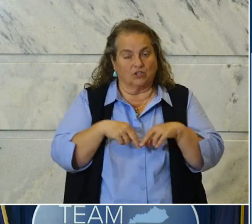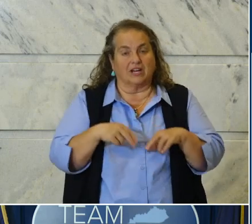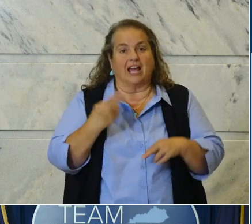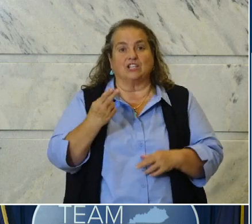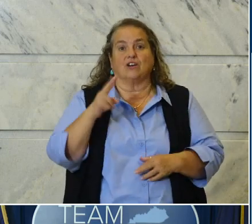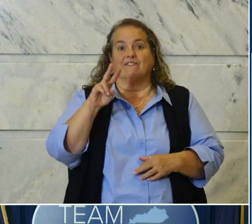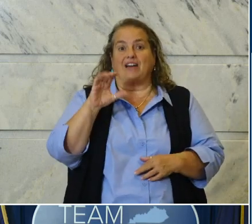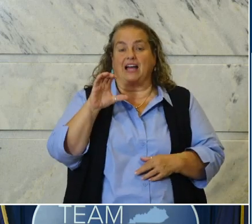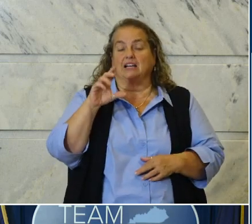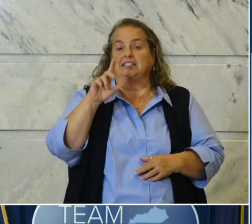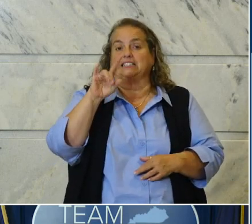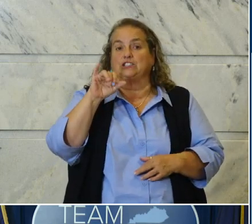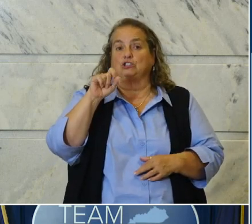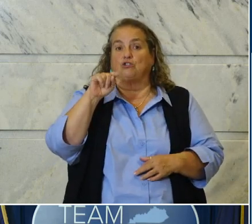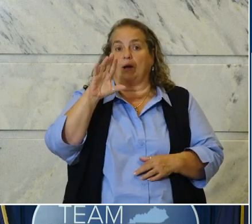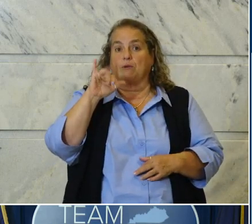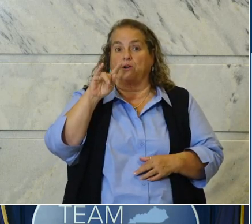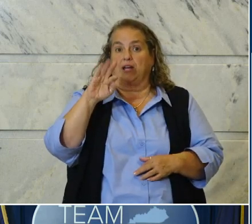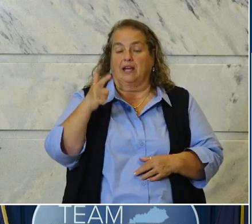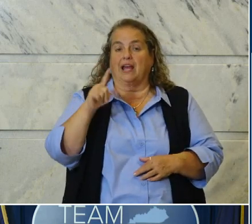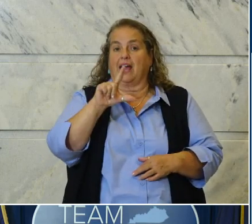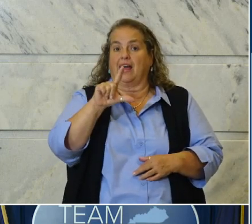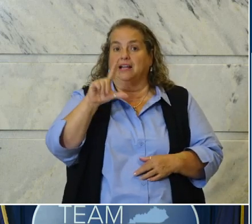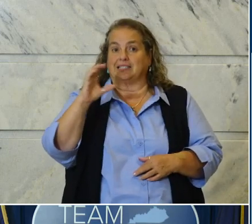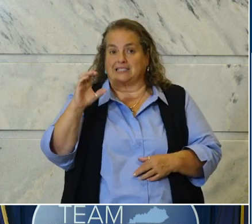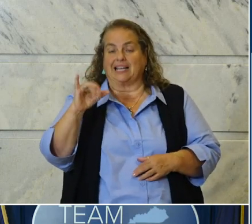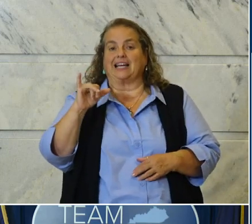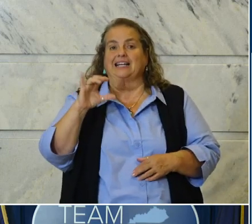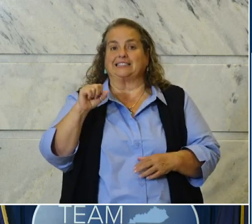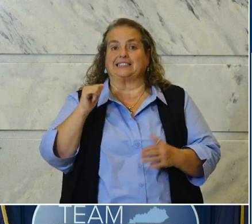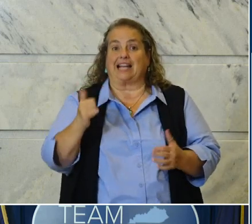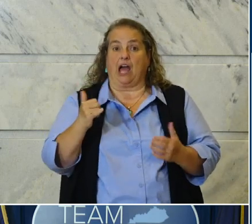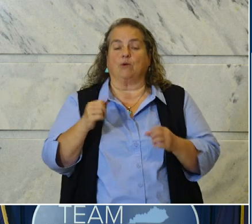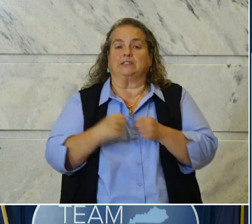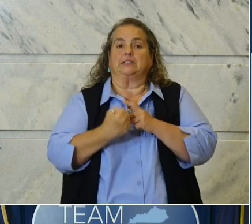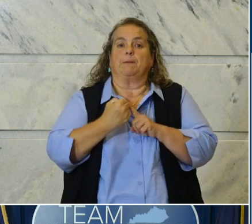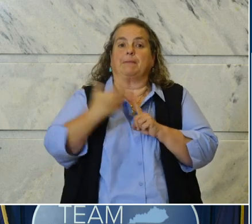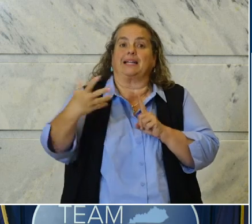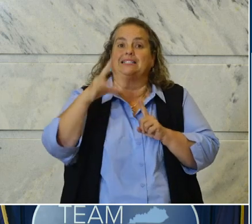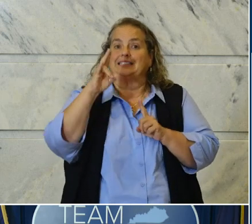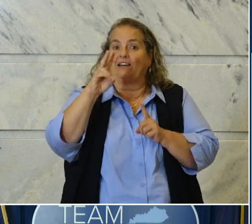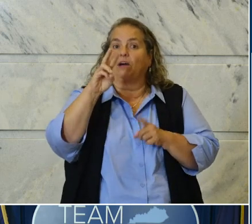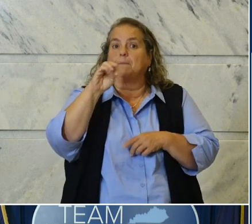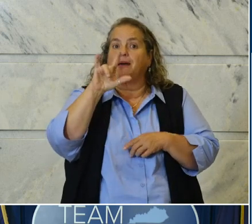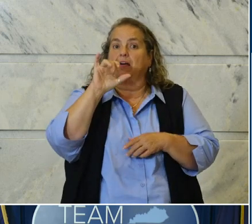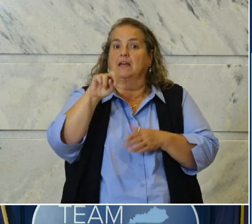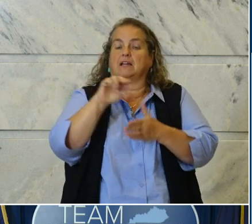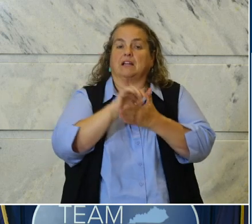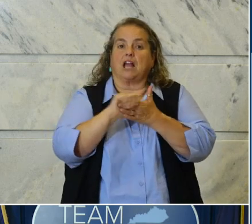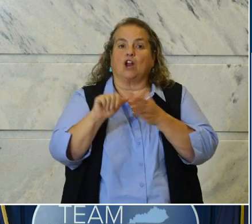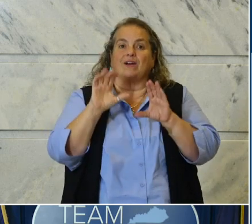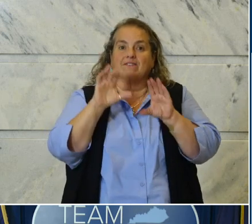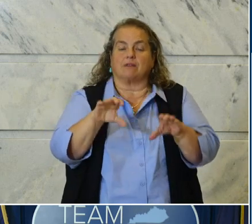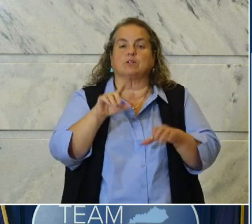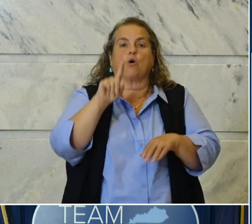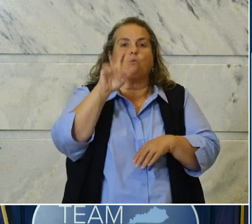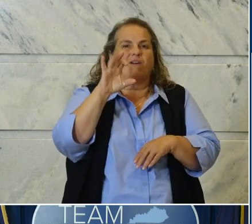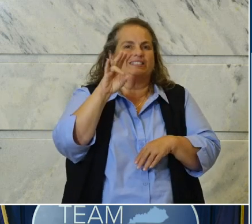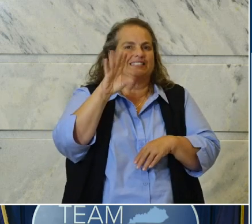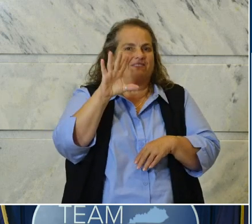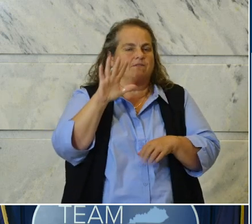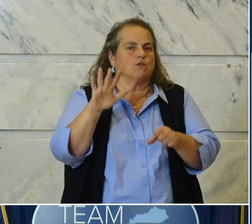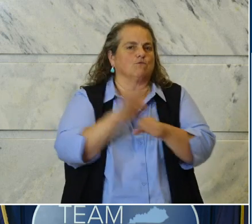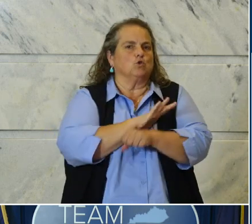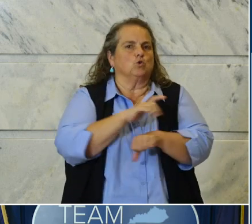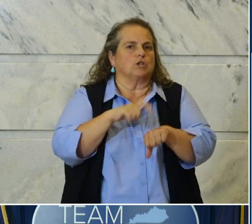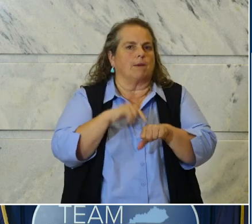Distributing LLC is expanding with a $7 million investment that will create 175 full-time jobs right